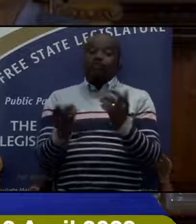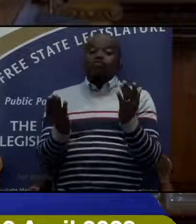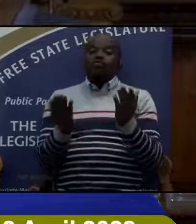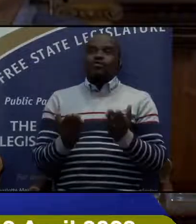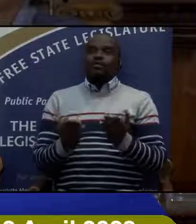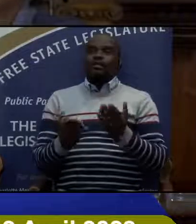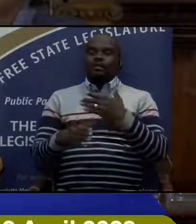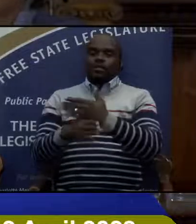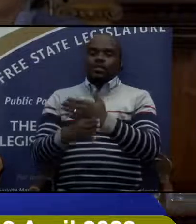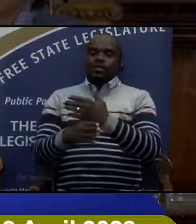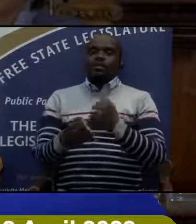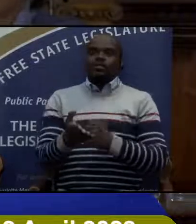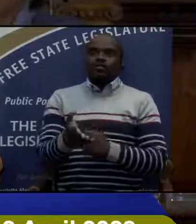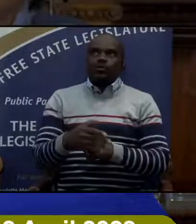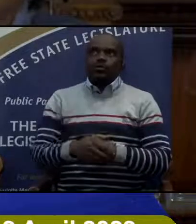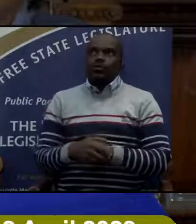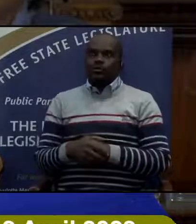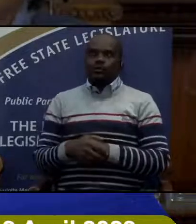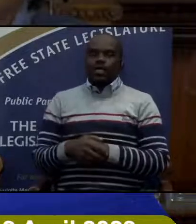114 youth.